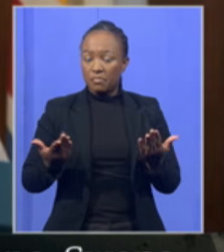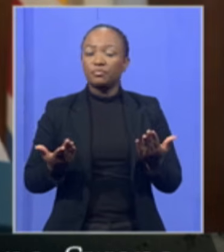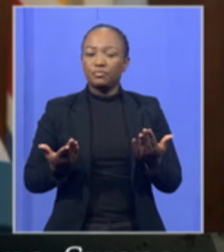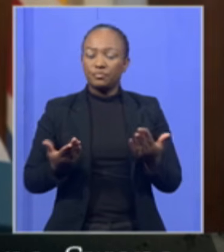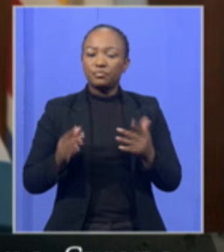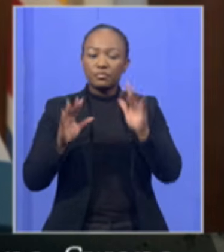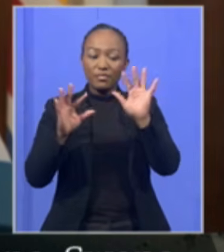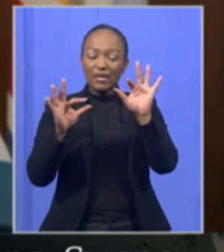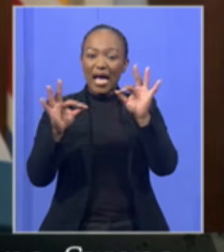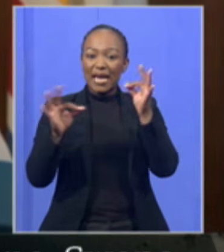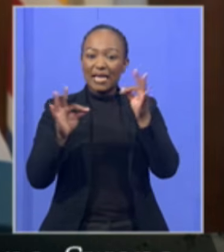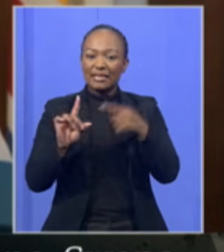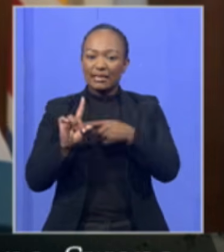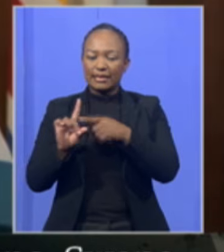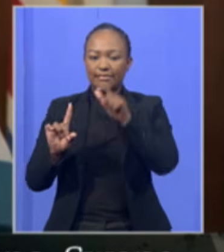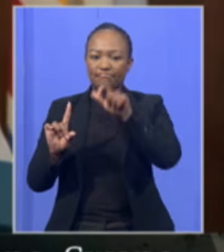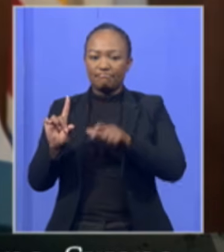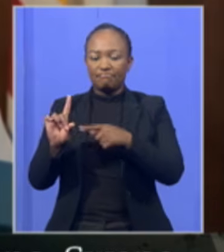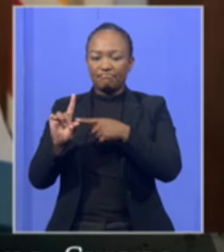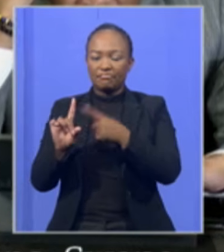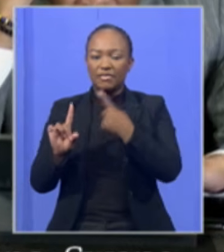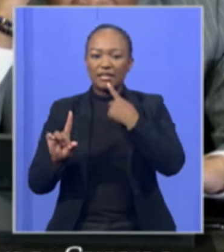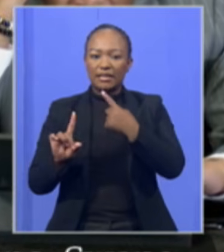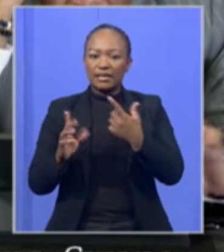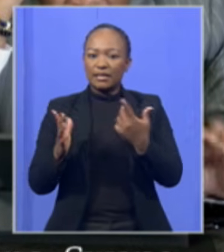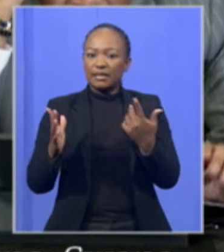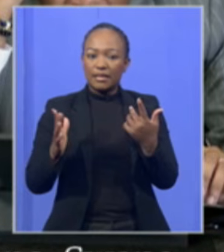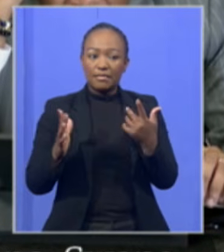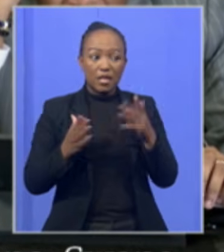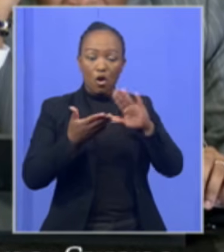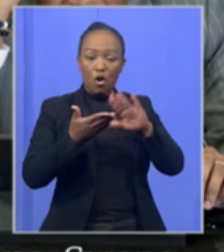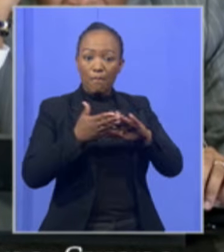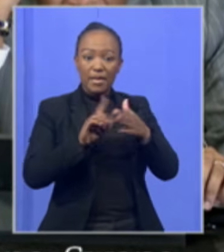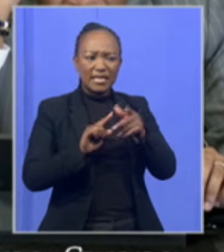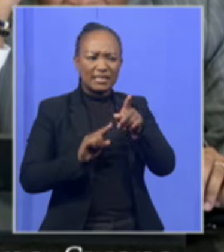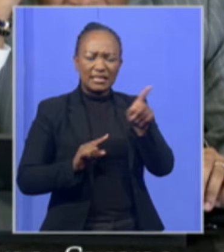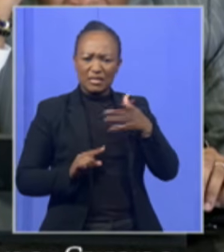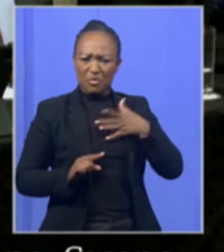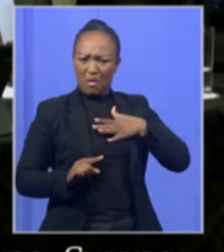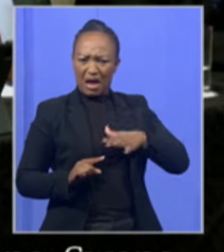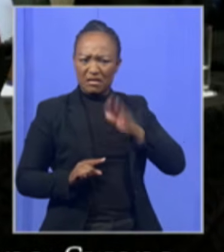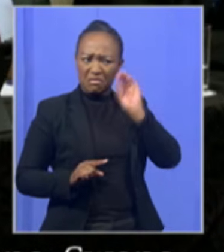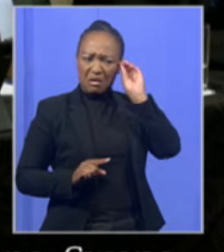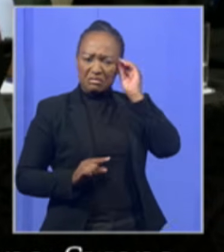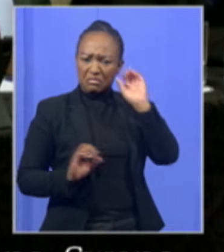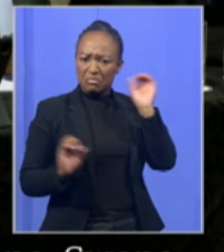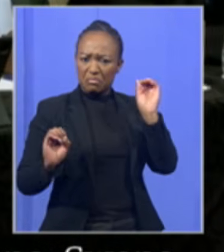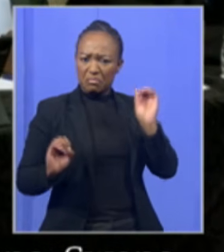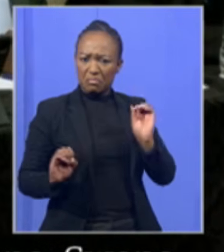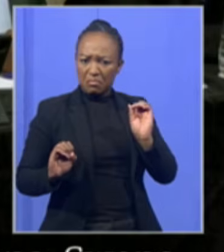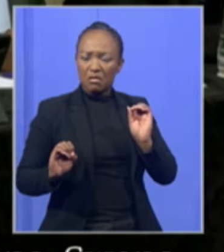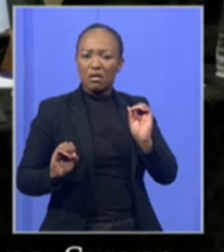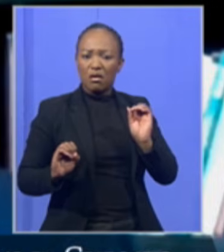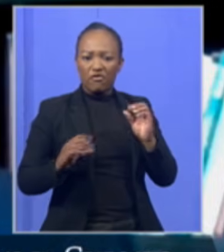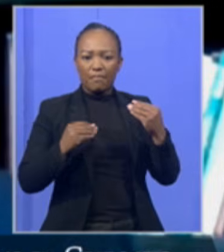ya botsalano jwa makoko ano ga se dikgatlhegelo tsa baagi mme ke kgatelelo go tswa kwa lephateng la